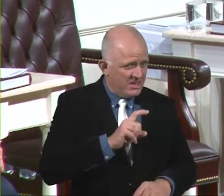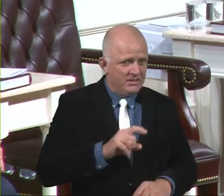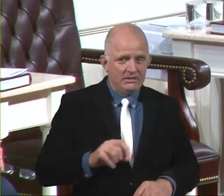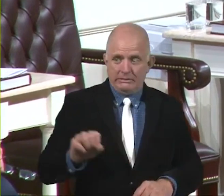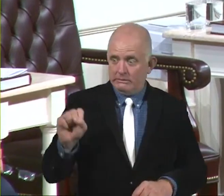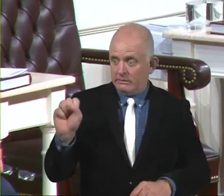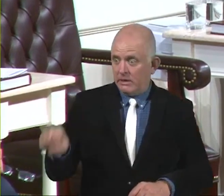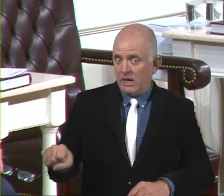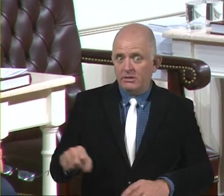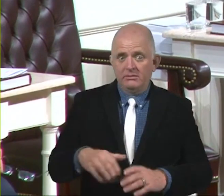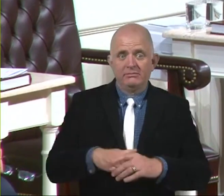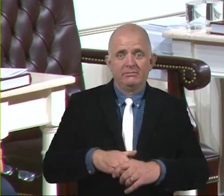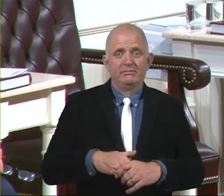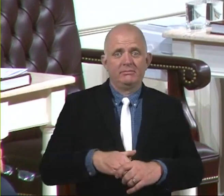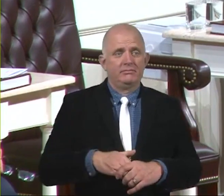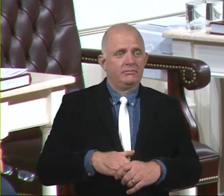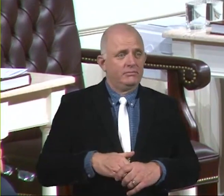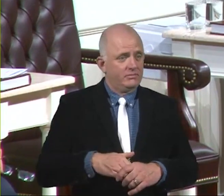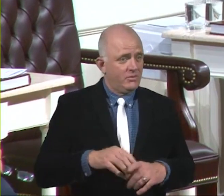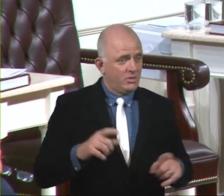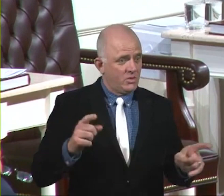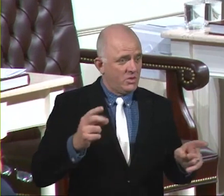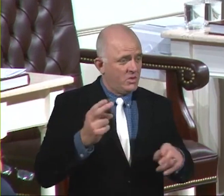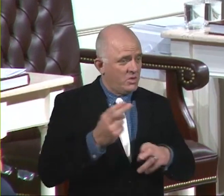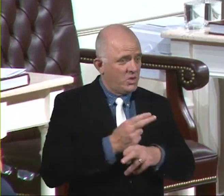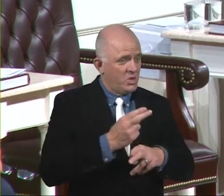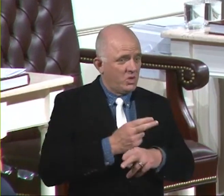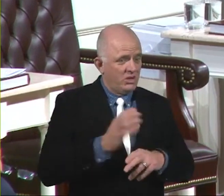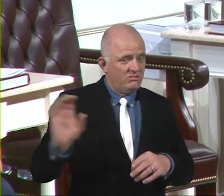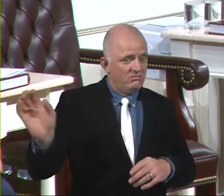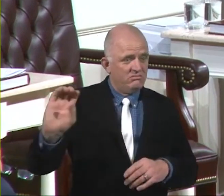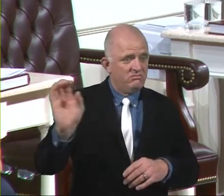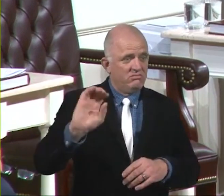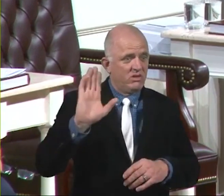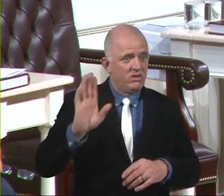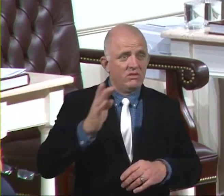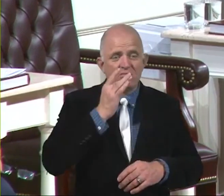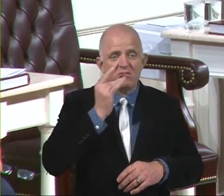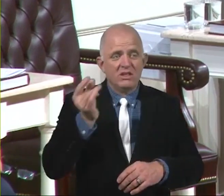said, yeah, you could have used her on the supper table if you'd have had a shaker.